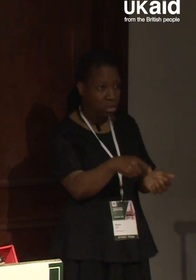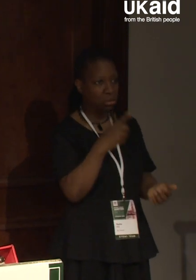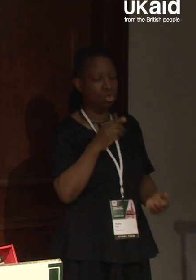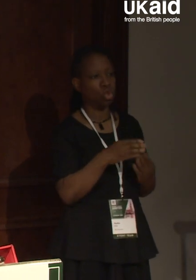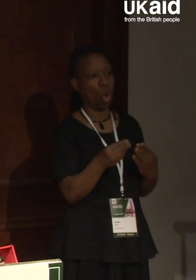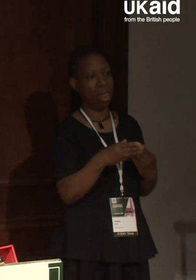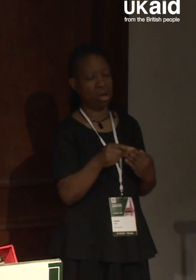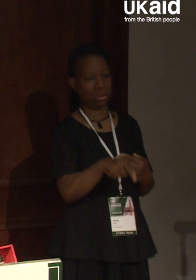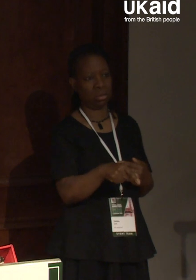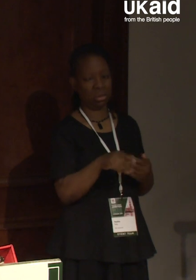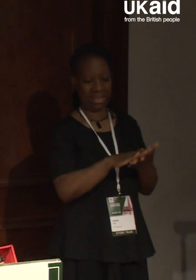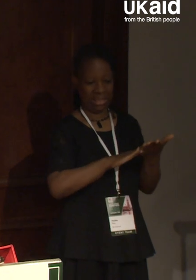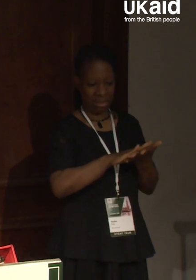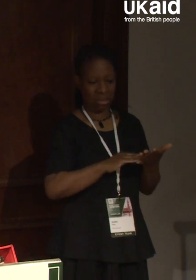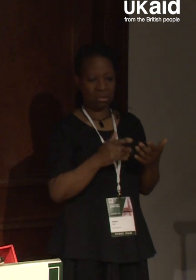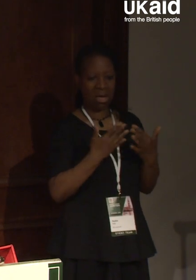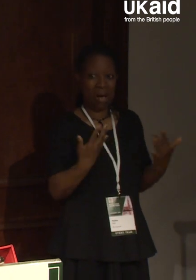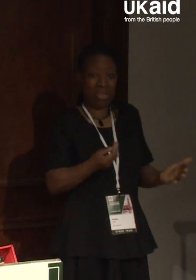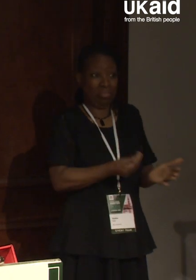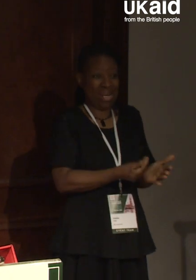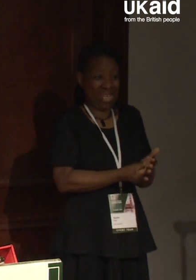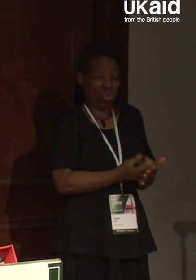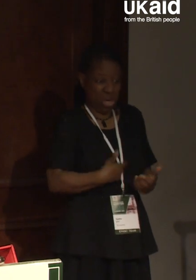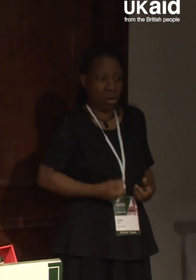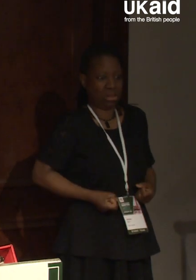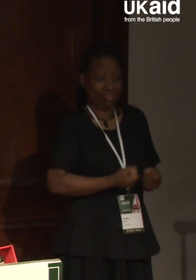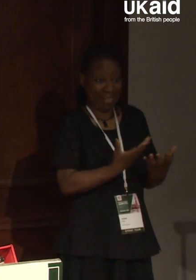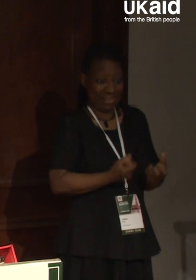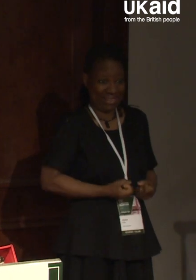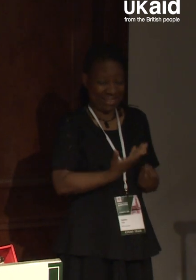$2.5 trillion. In other words, the amount of money that we're putting in is